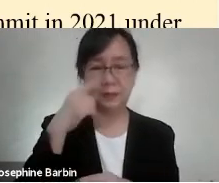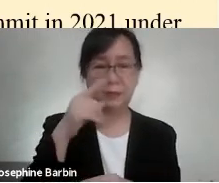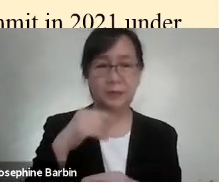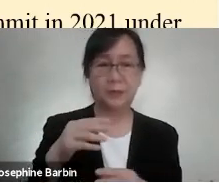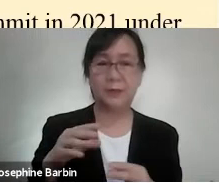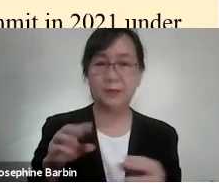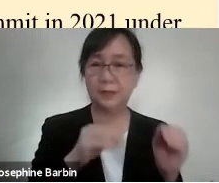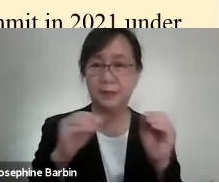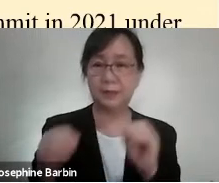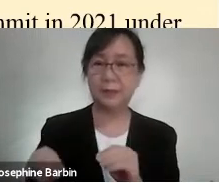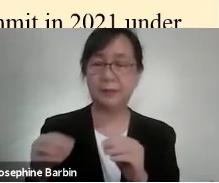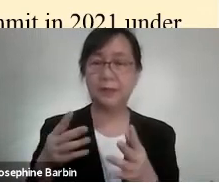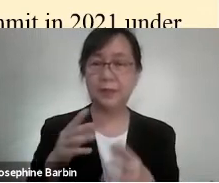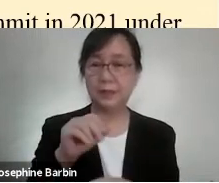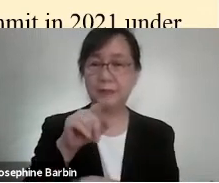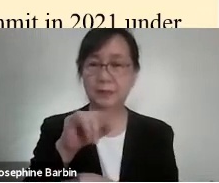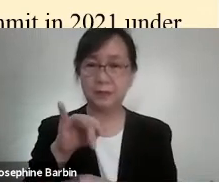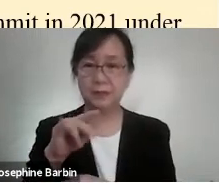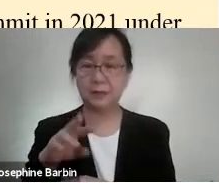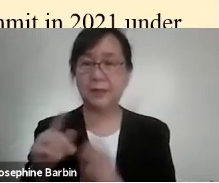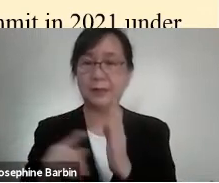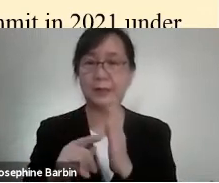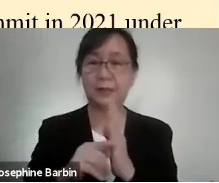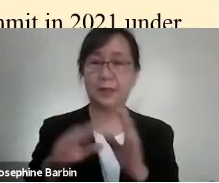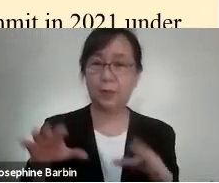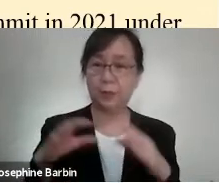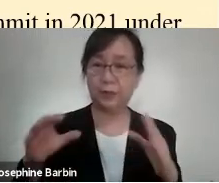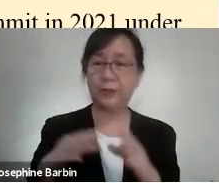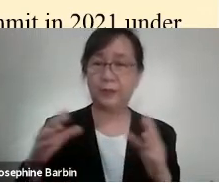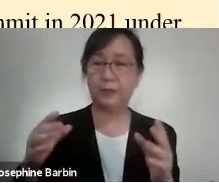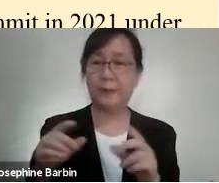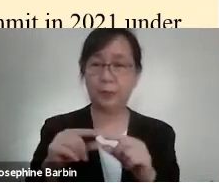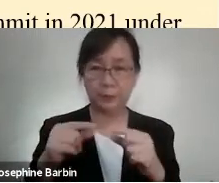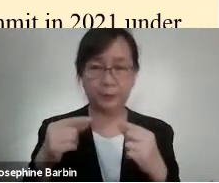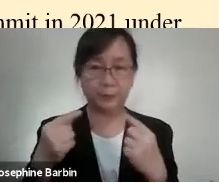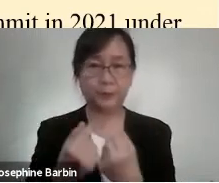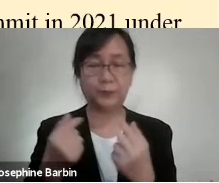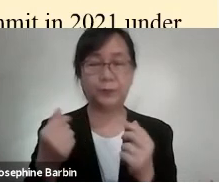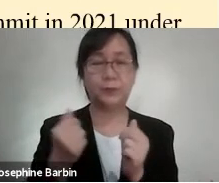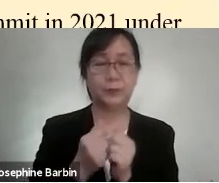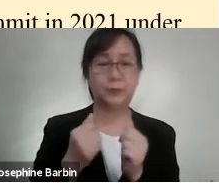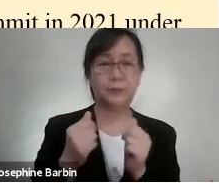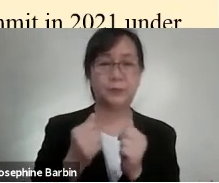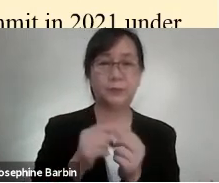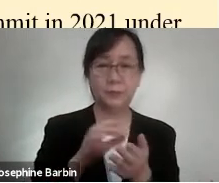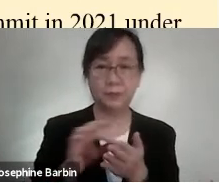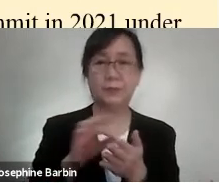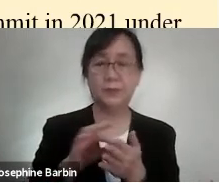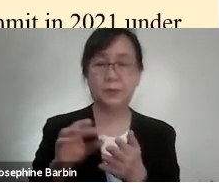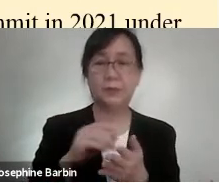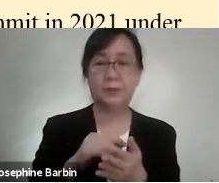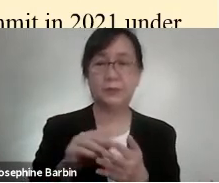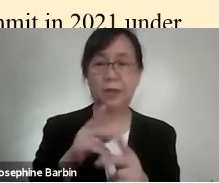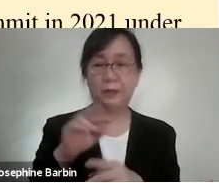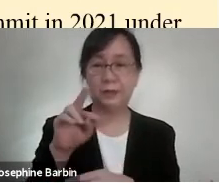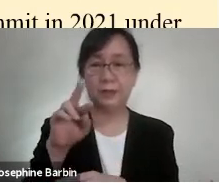the ASEAN Technical Working Group with a mandate to draft the RPA